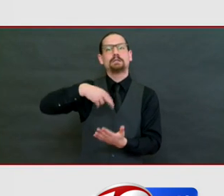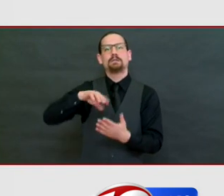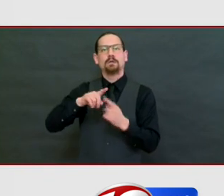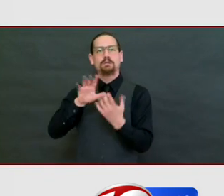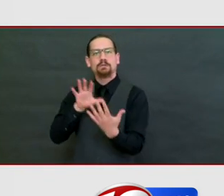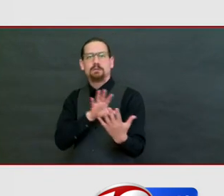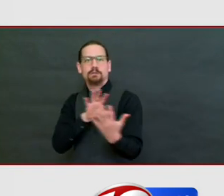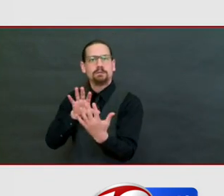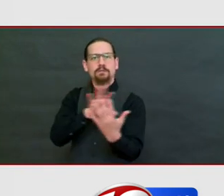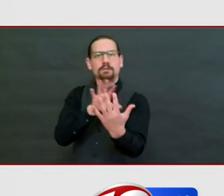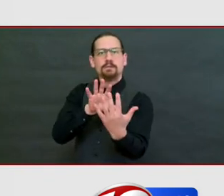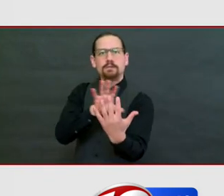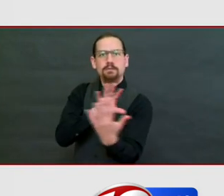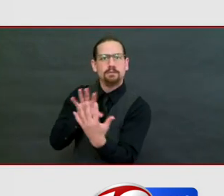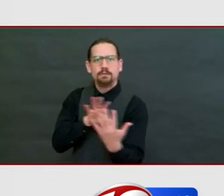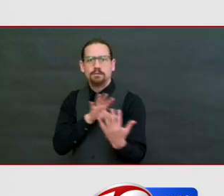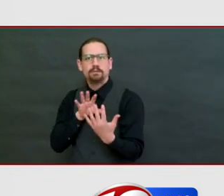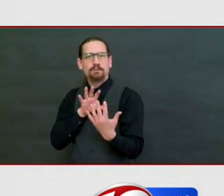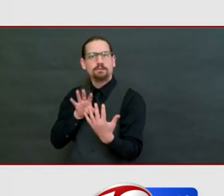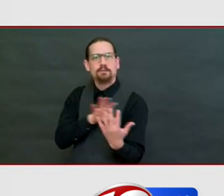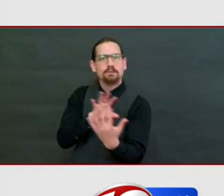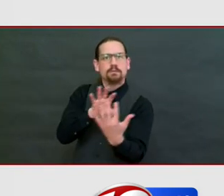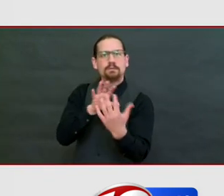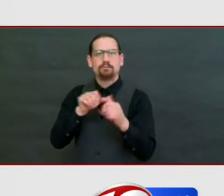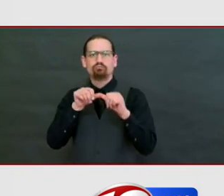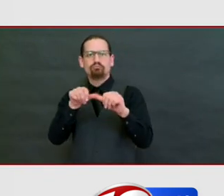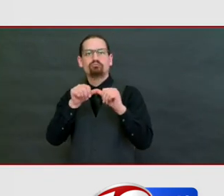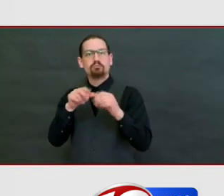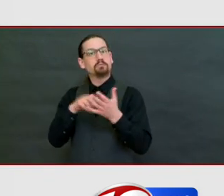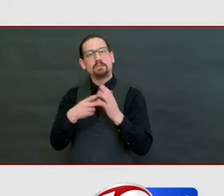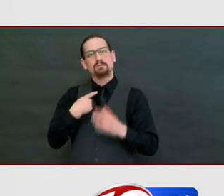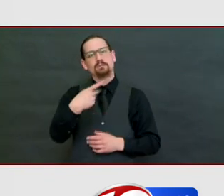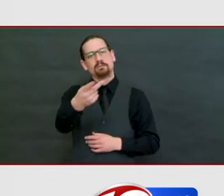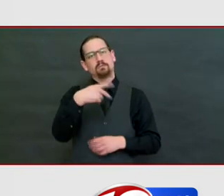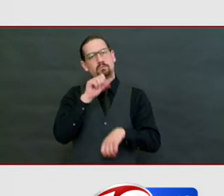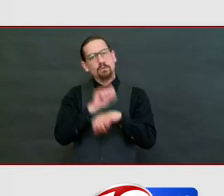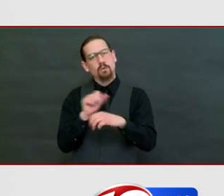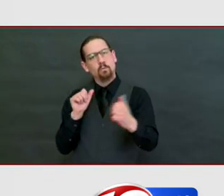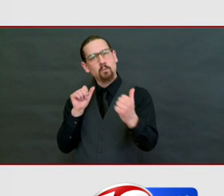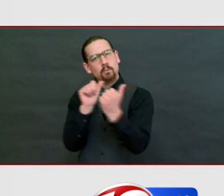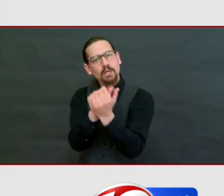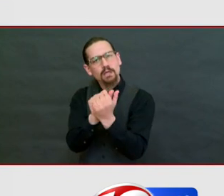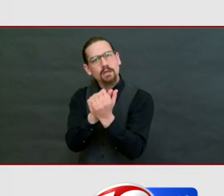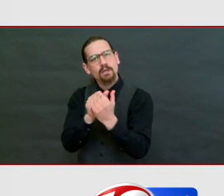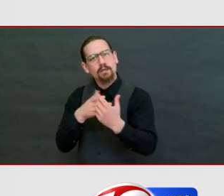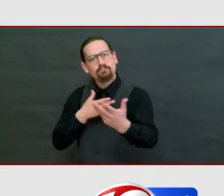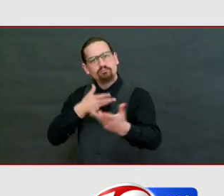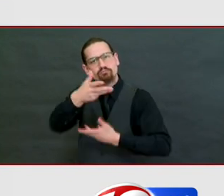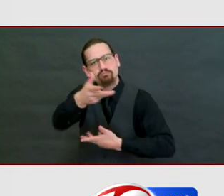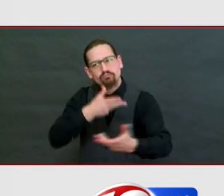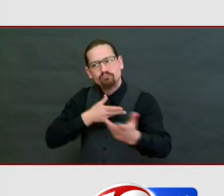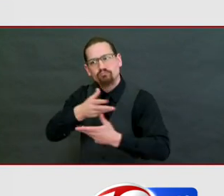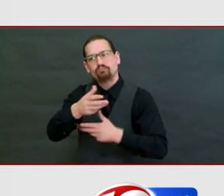cement. So you have to get comfortable with a bit of flexibility, changes,